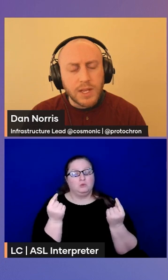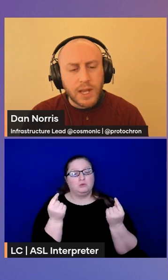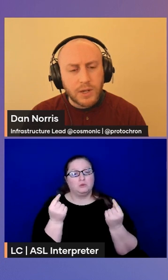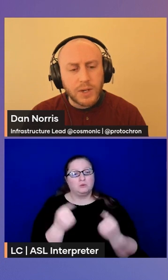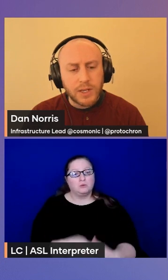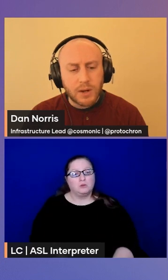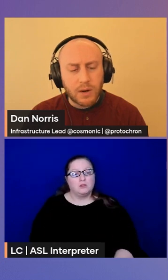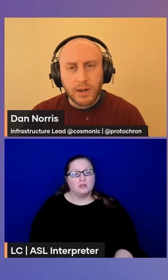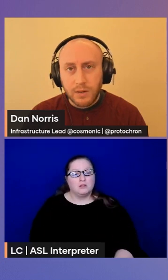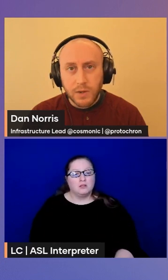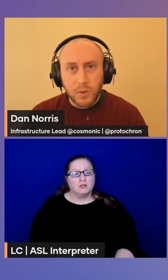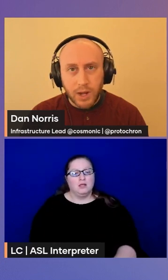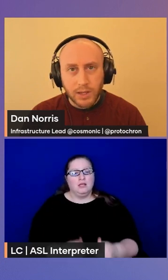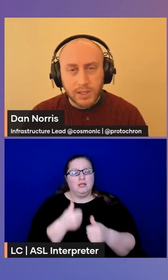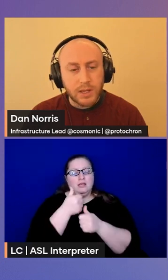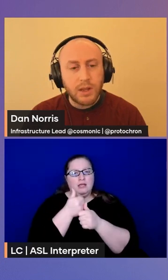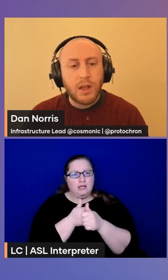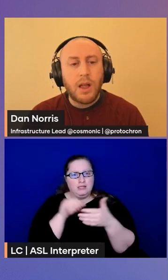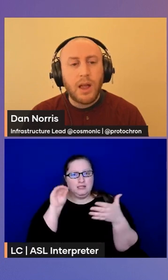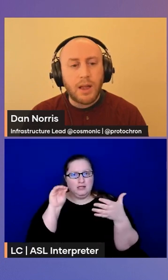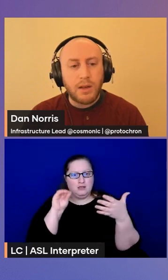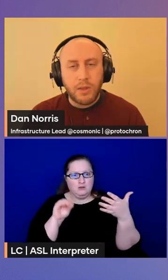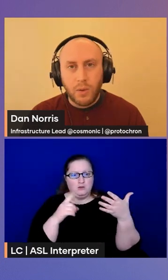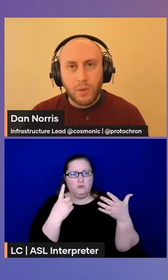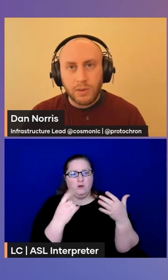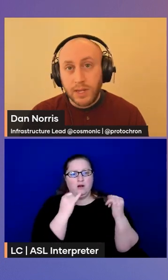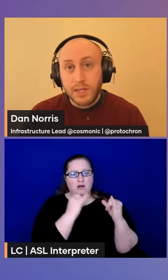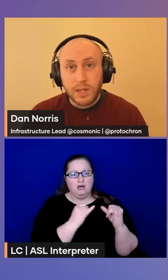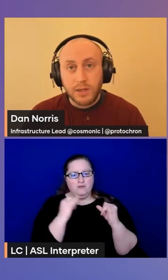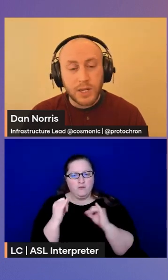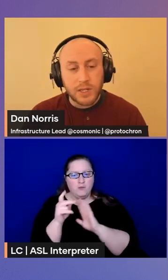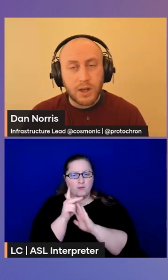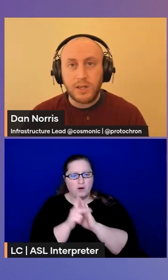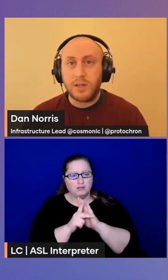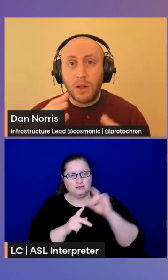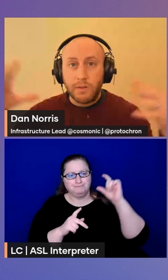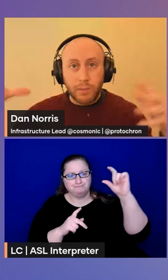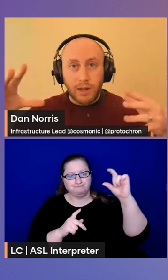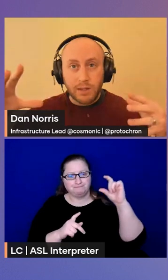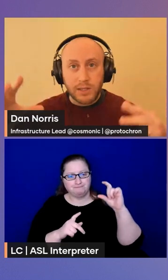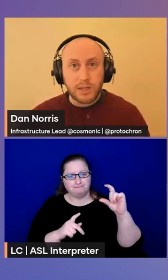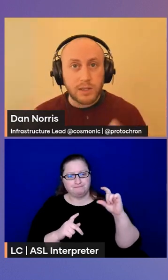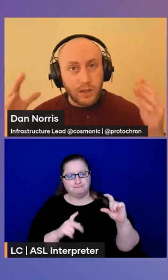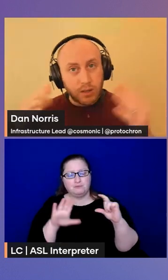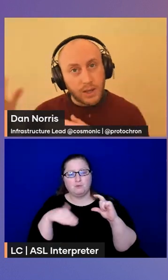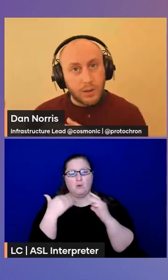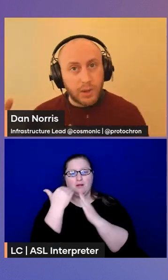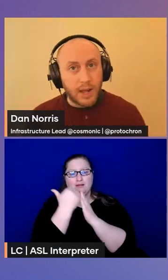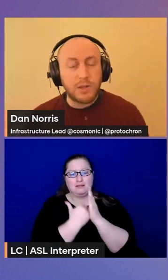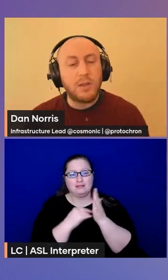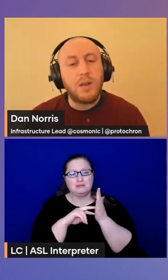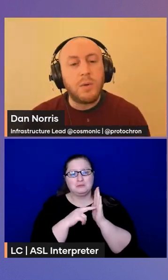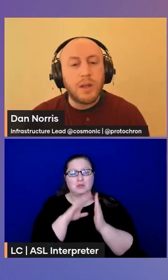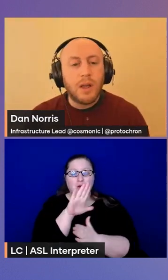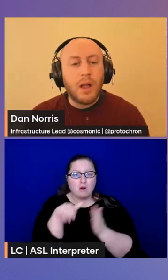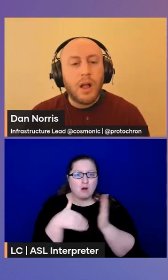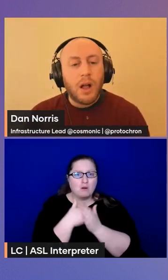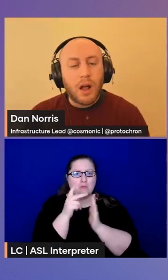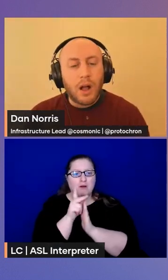of these entries are an individual policy, and the whole list in JSON is all of the policies that get applied to the